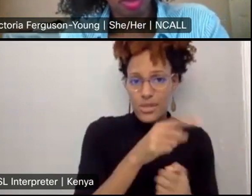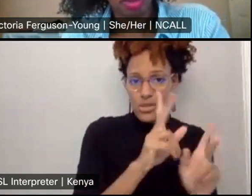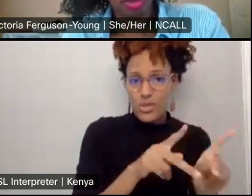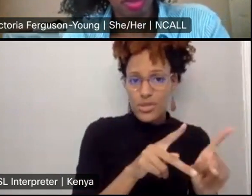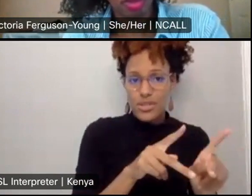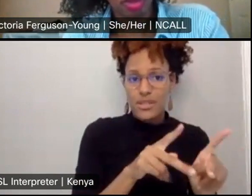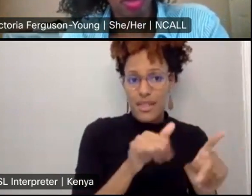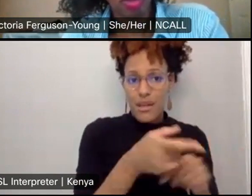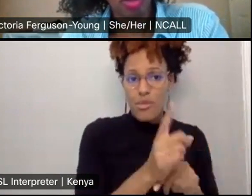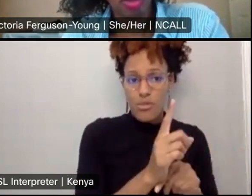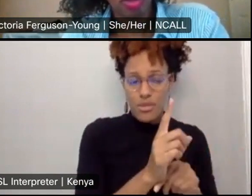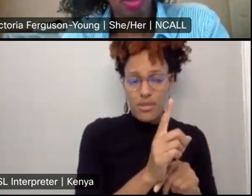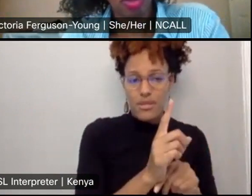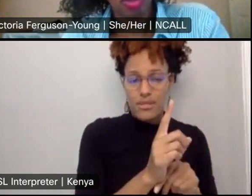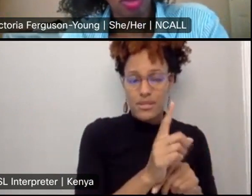us.